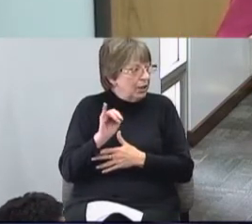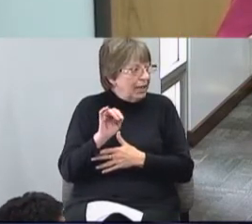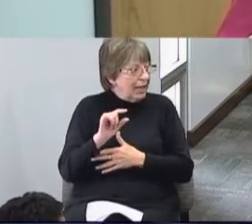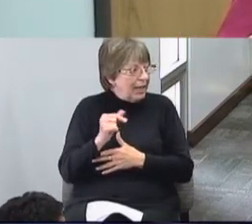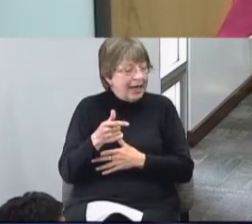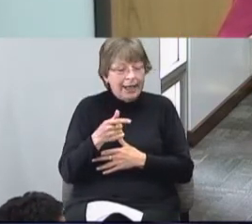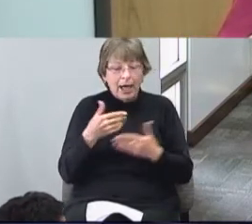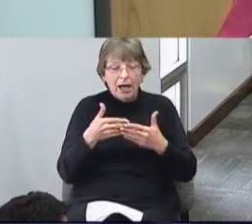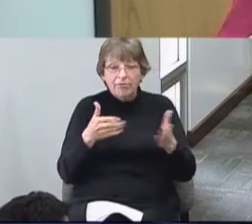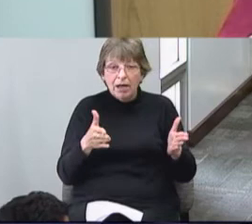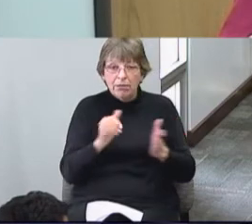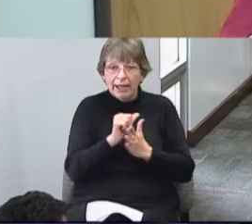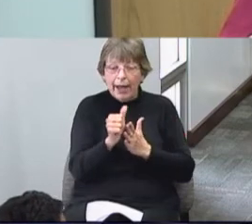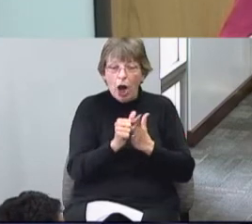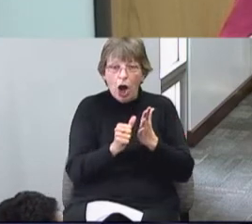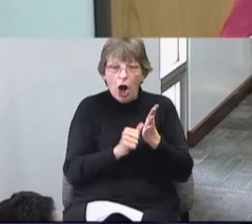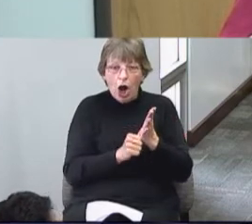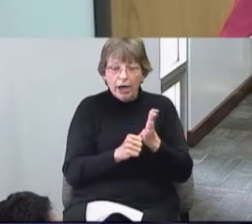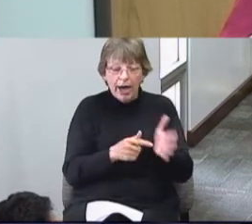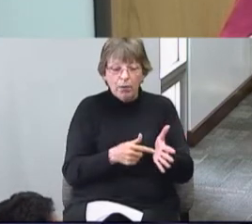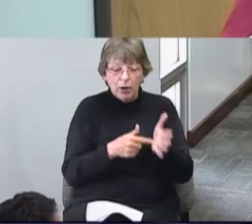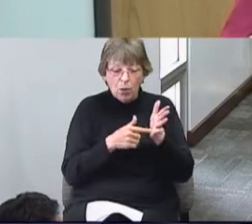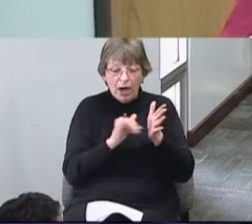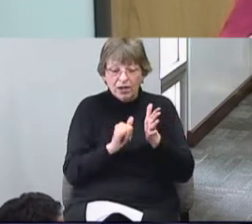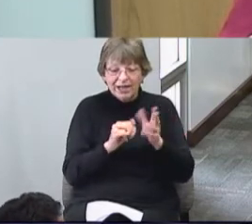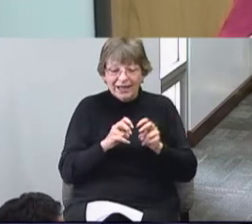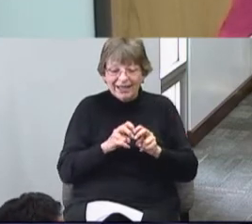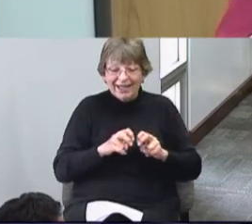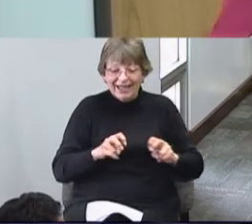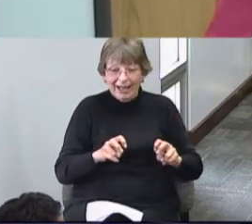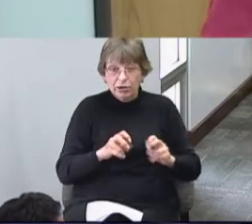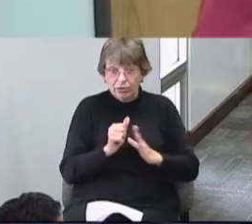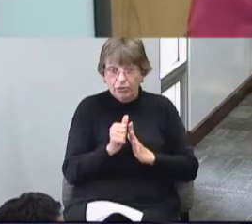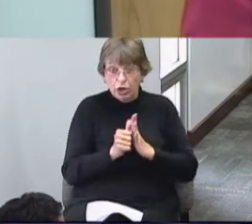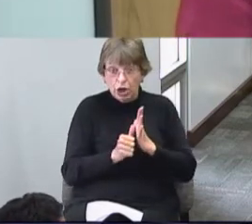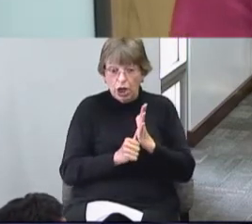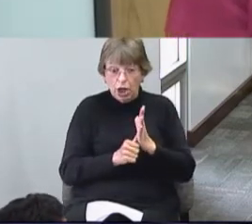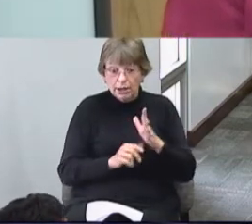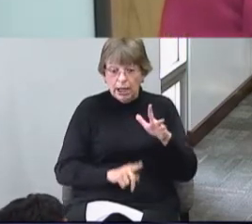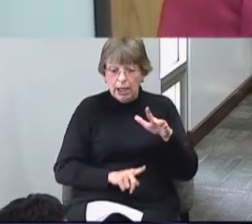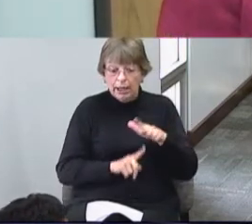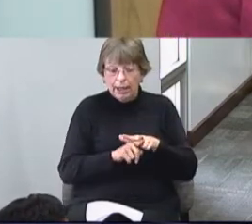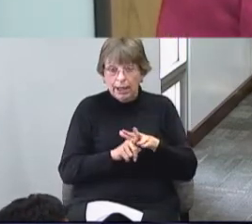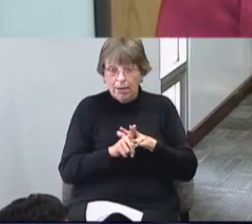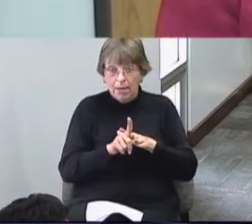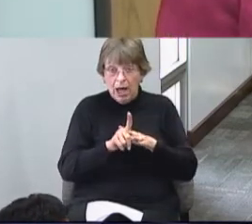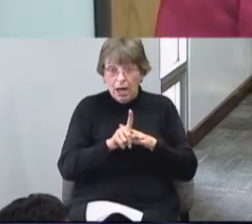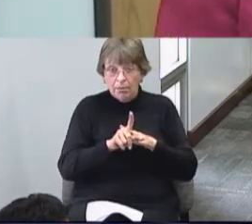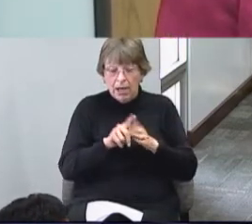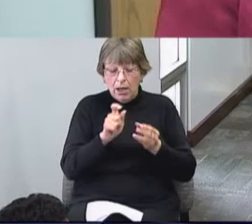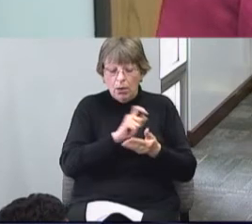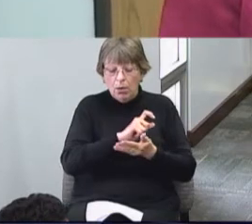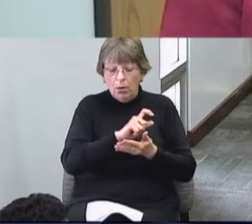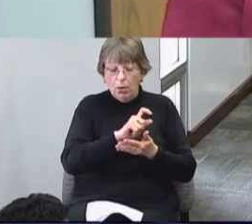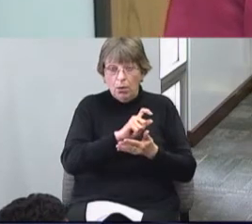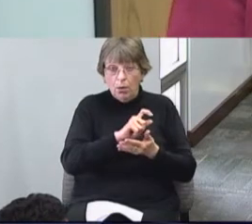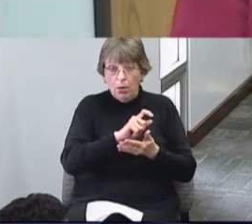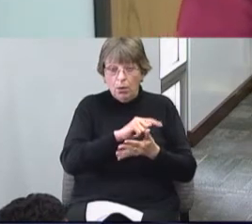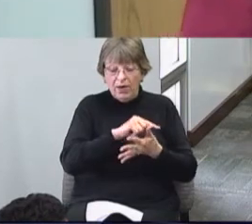requires the Public Art Design Council to come up with a specific listing of